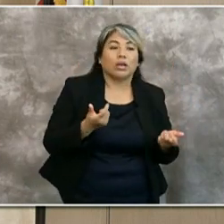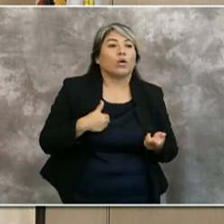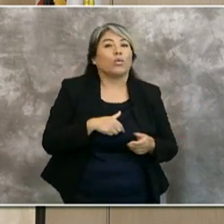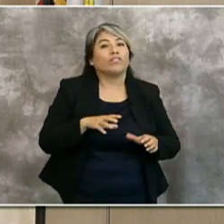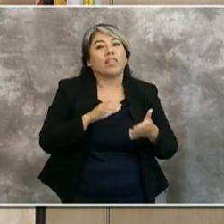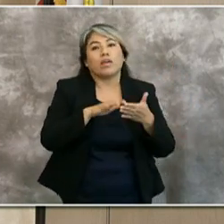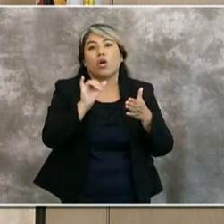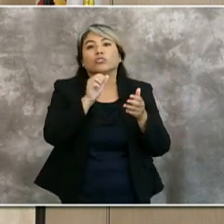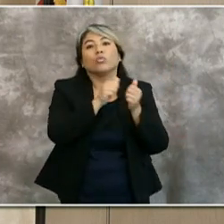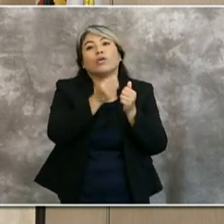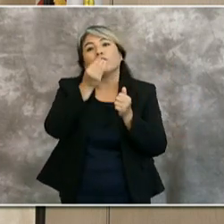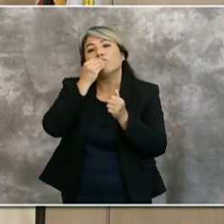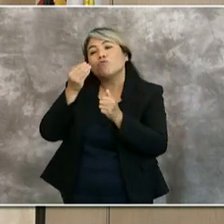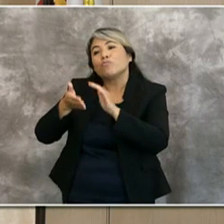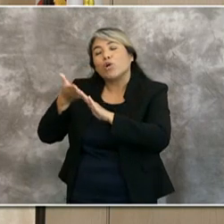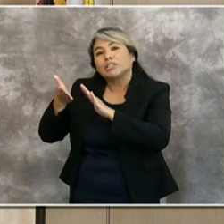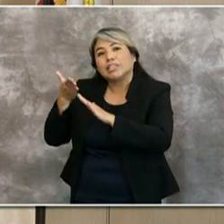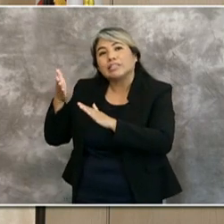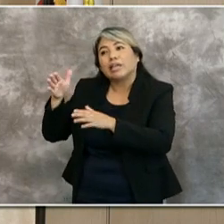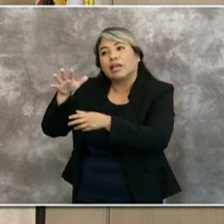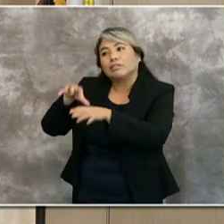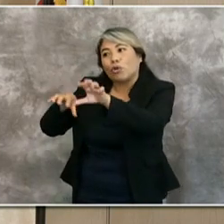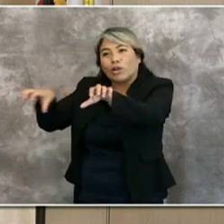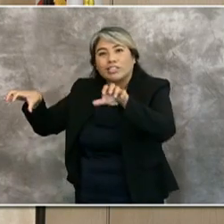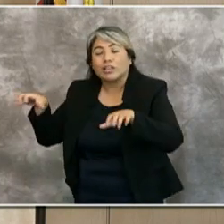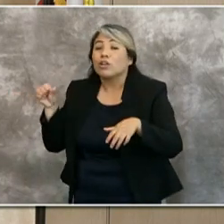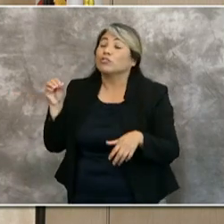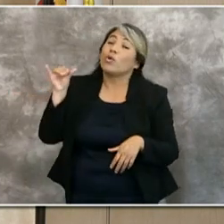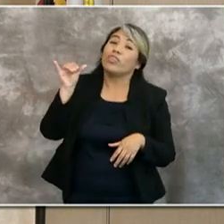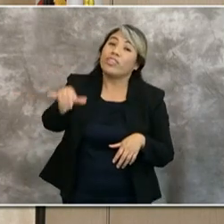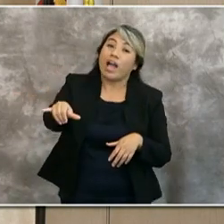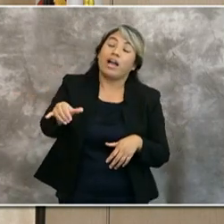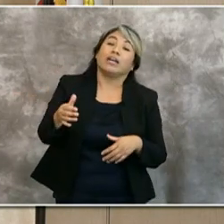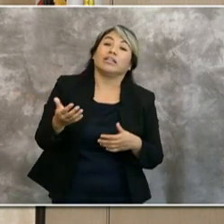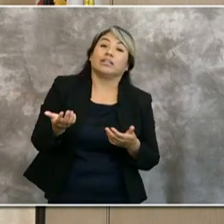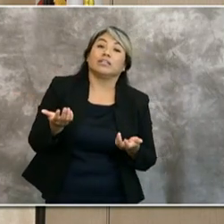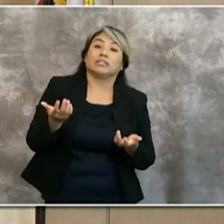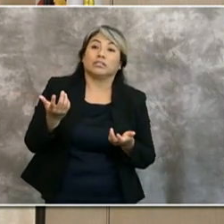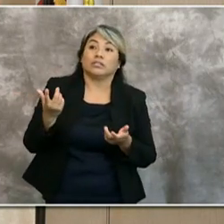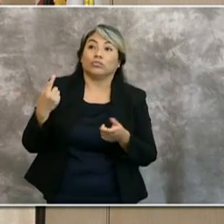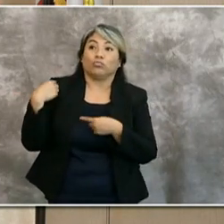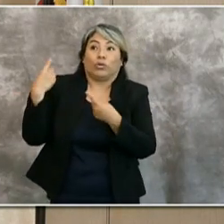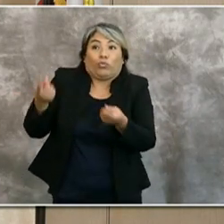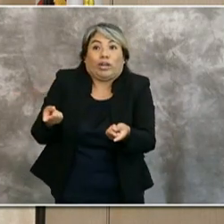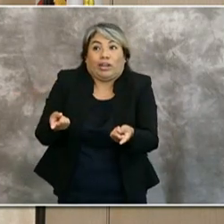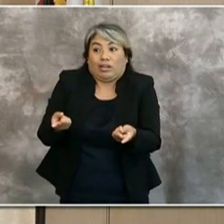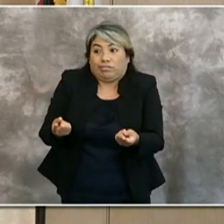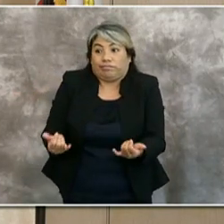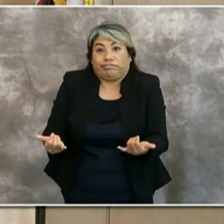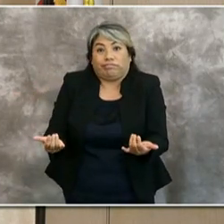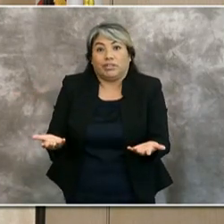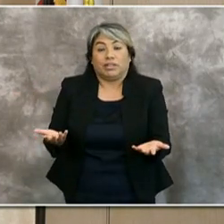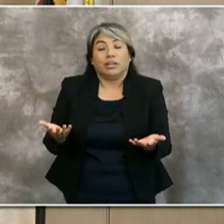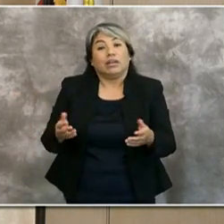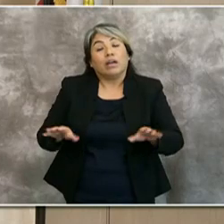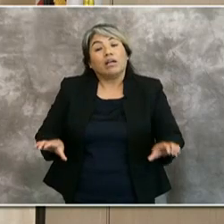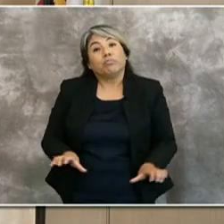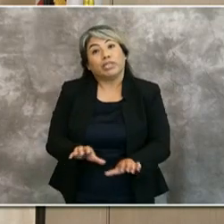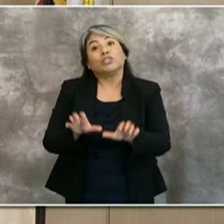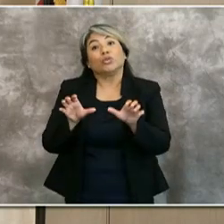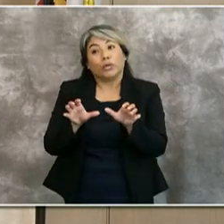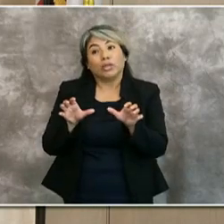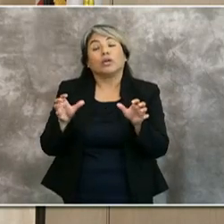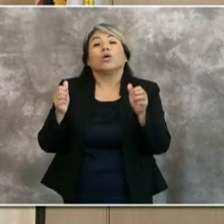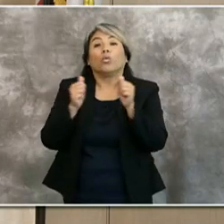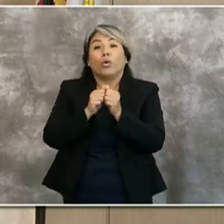that also with food processing locations. So that is what we, to date, have been